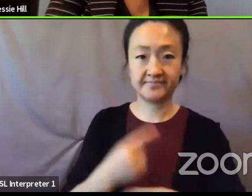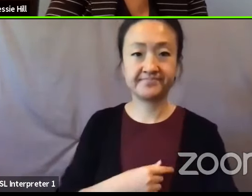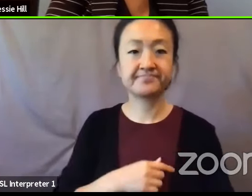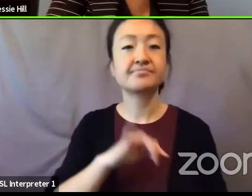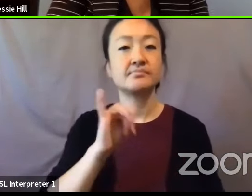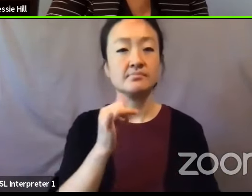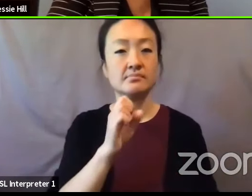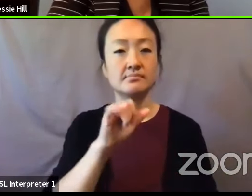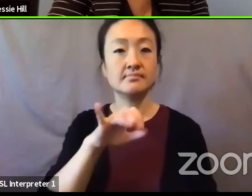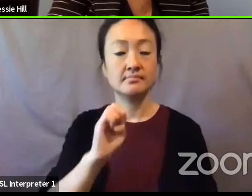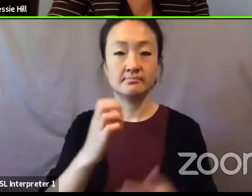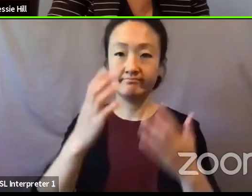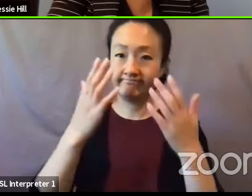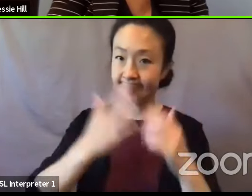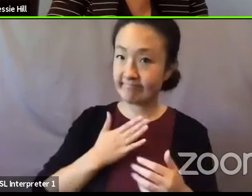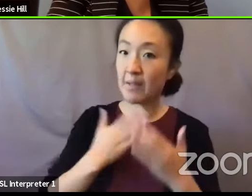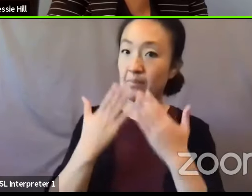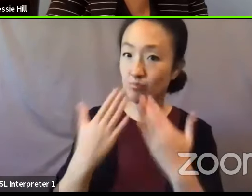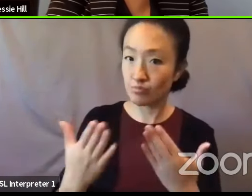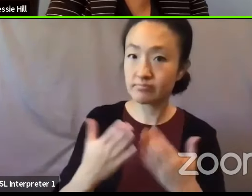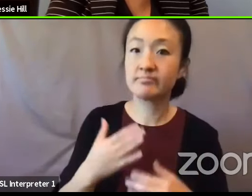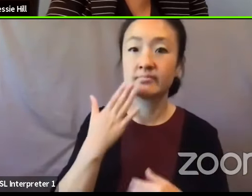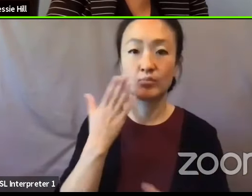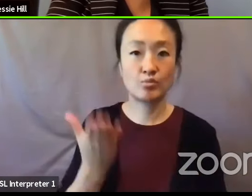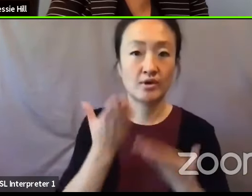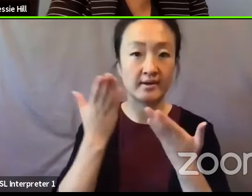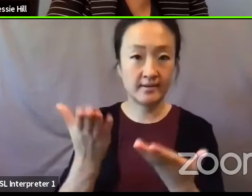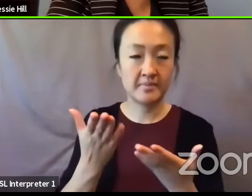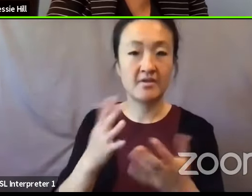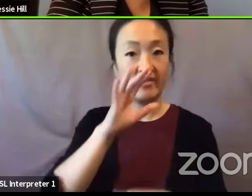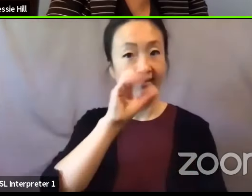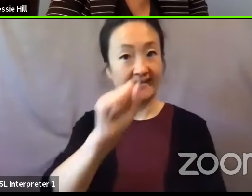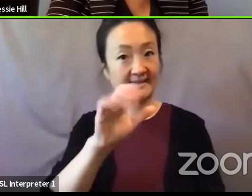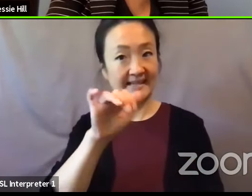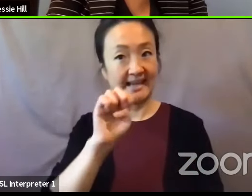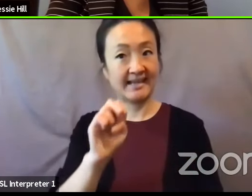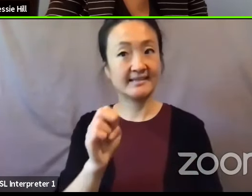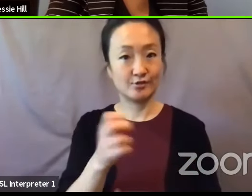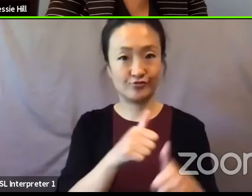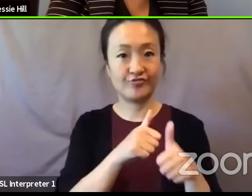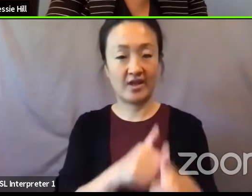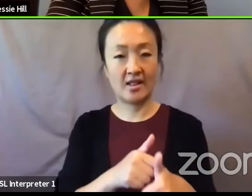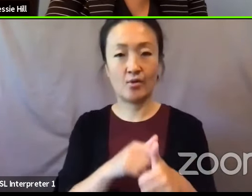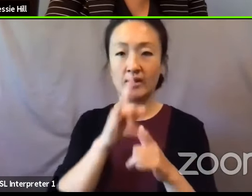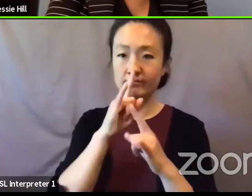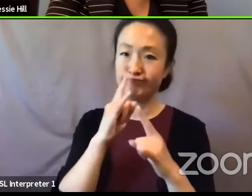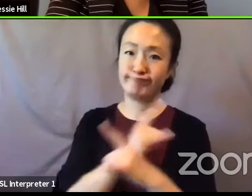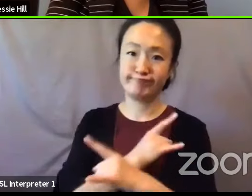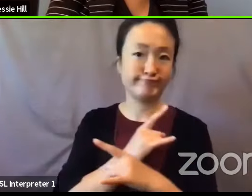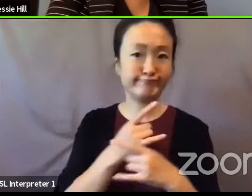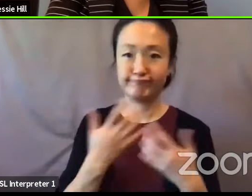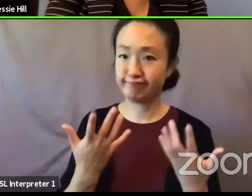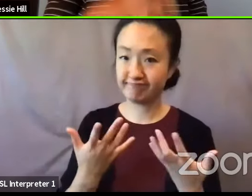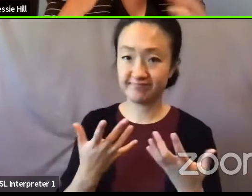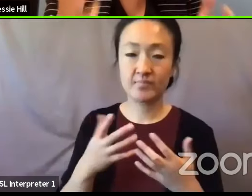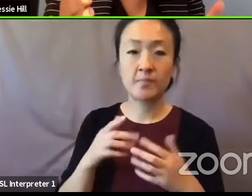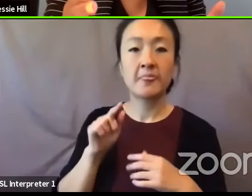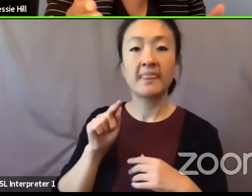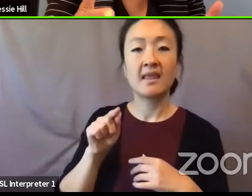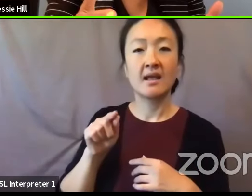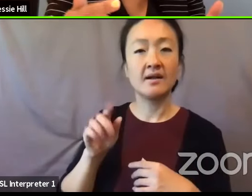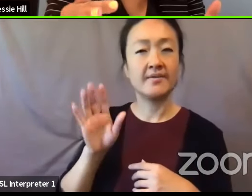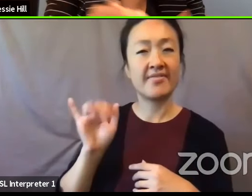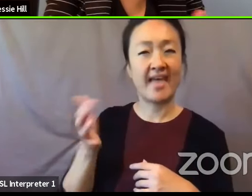a fascinating case, definitely one to watch. Also sort of ironic how, you know, in